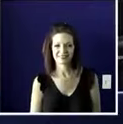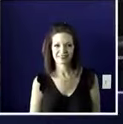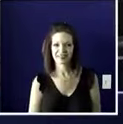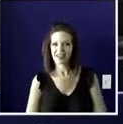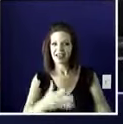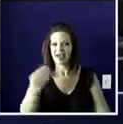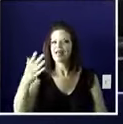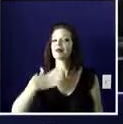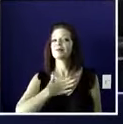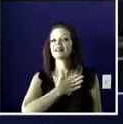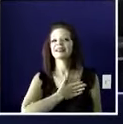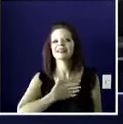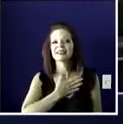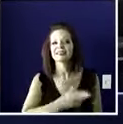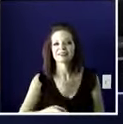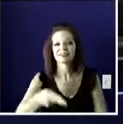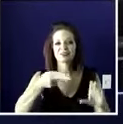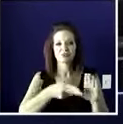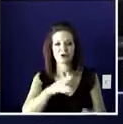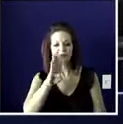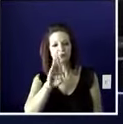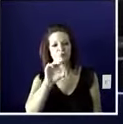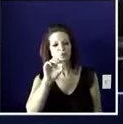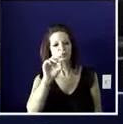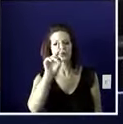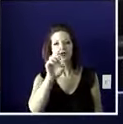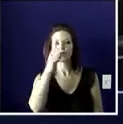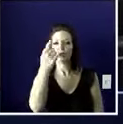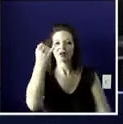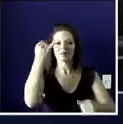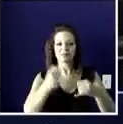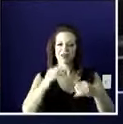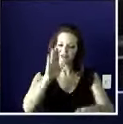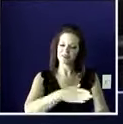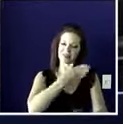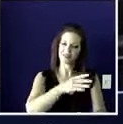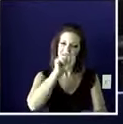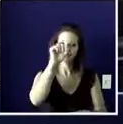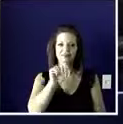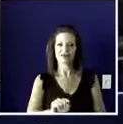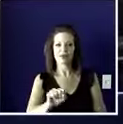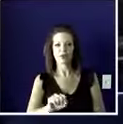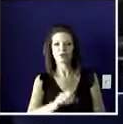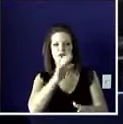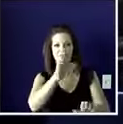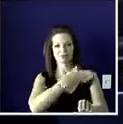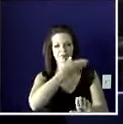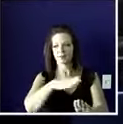And please join Brooke in one final singing of the South Alma Mater.